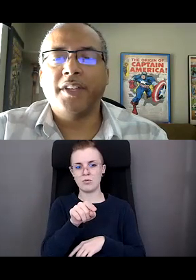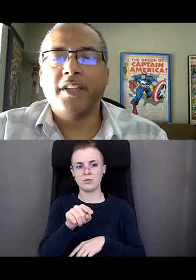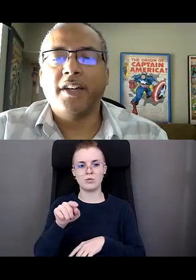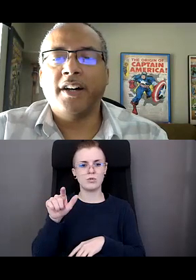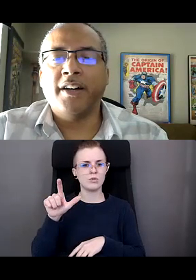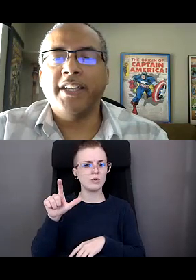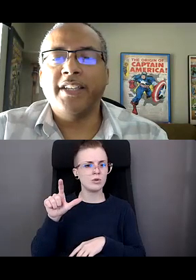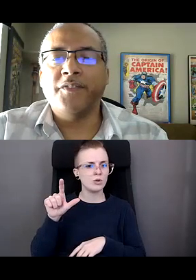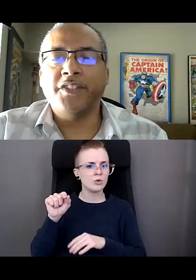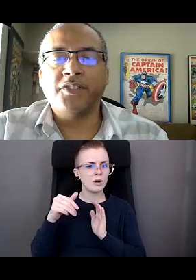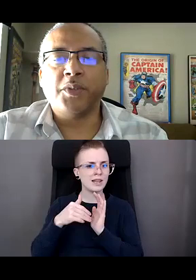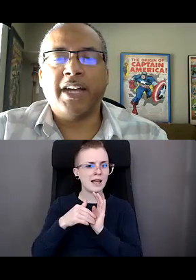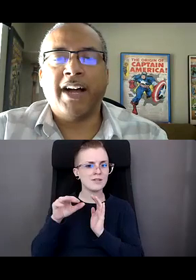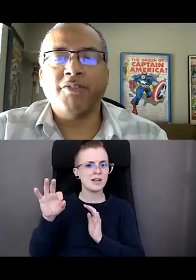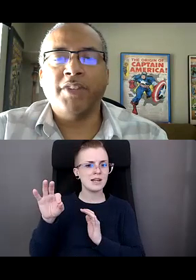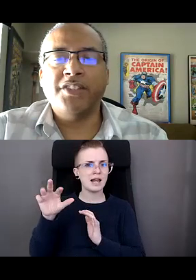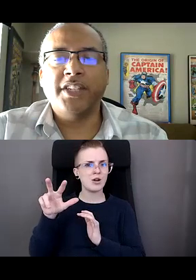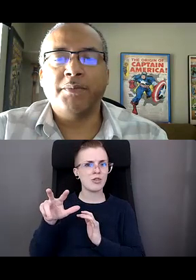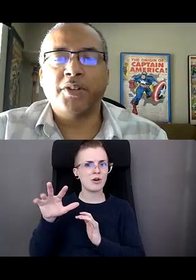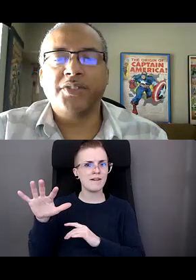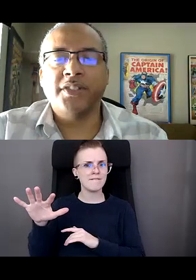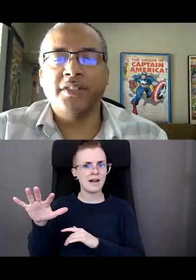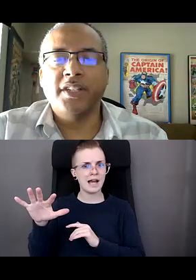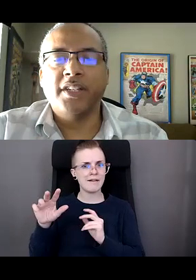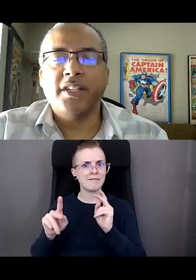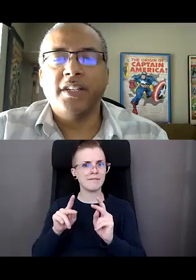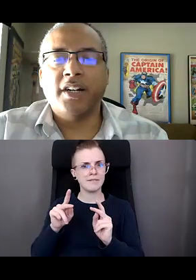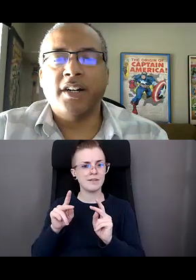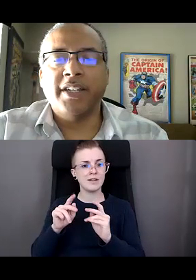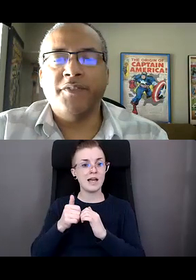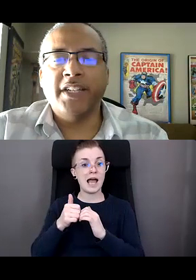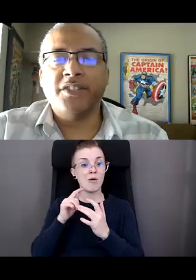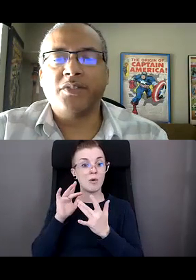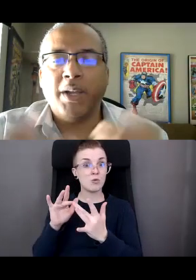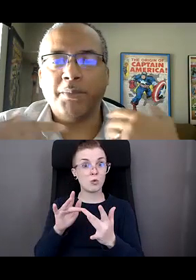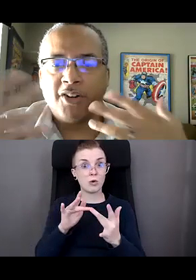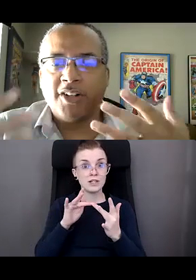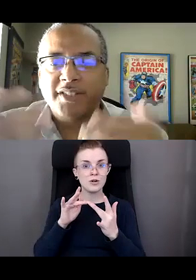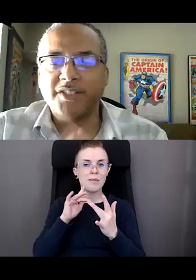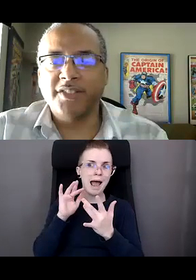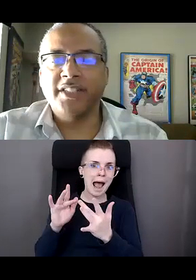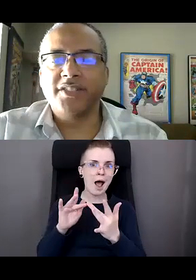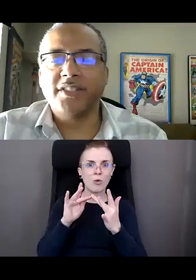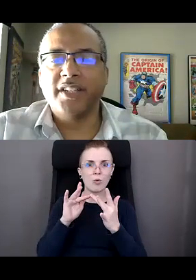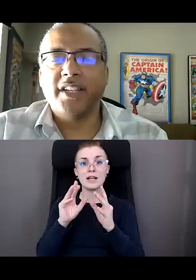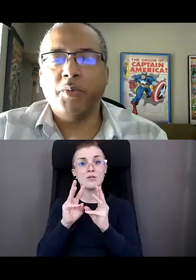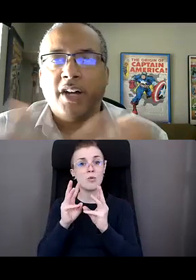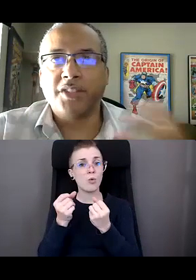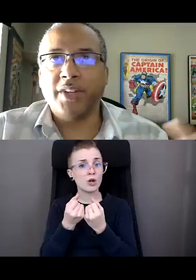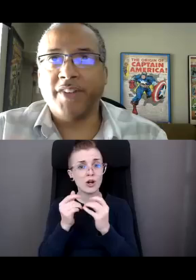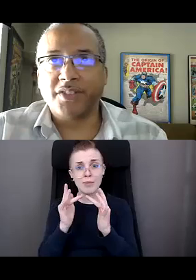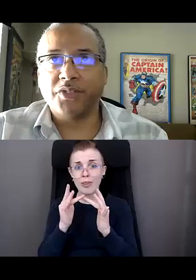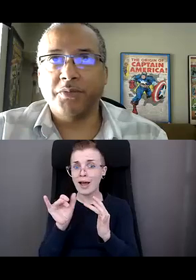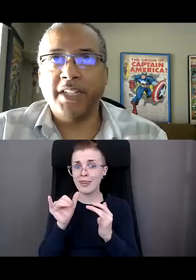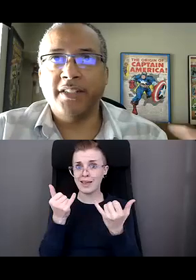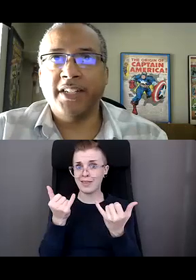20,935 individuals with our outreach, in-person events, webinars such as this. And we also